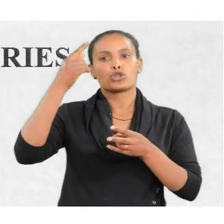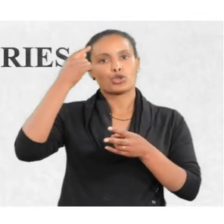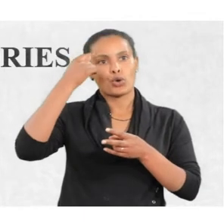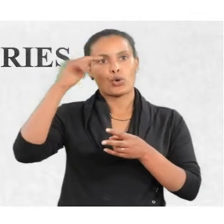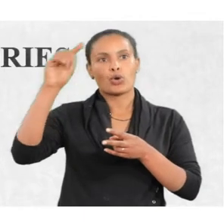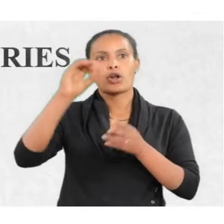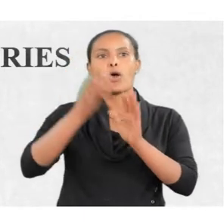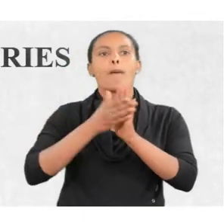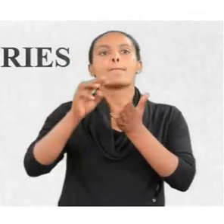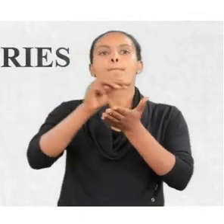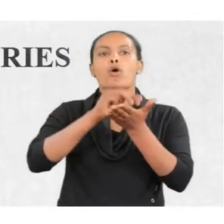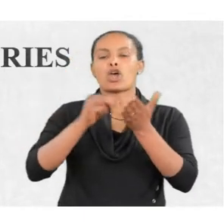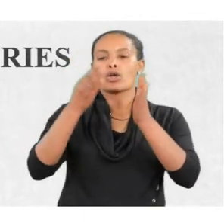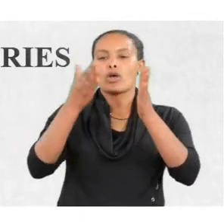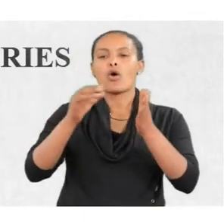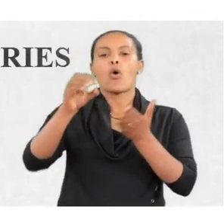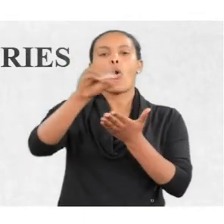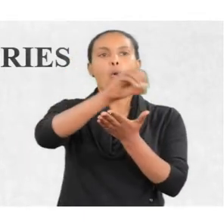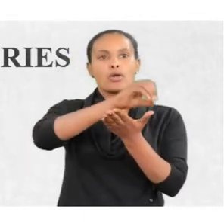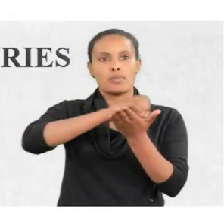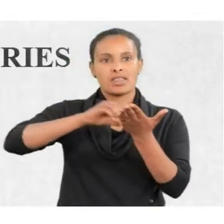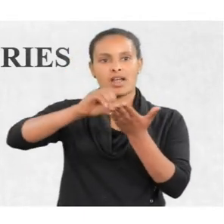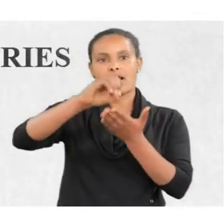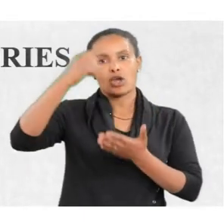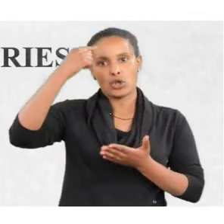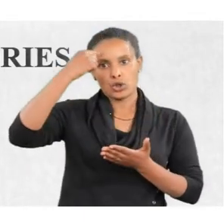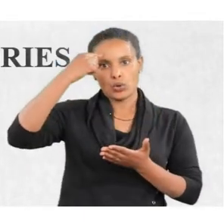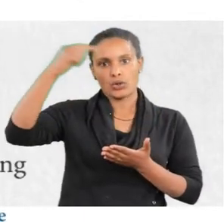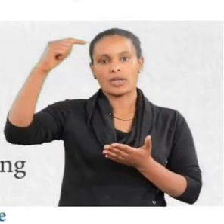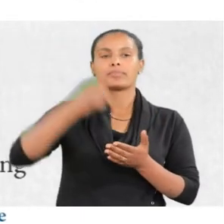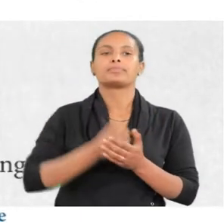and molecular orbital theory.